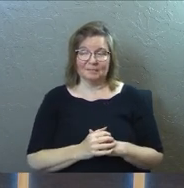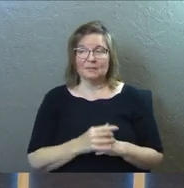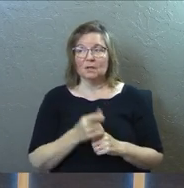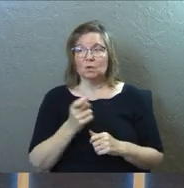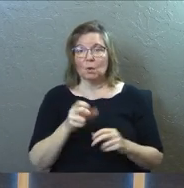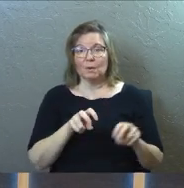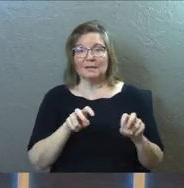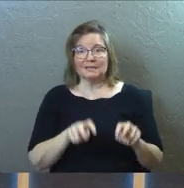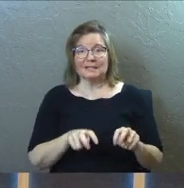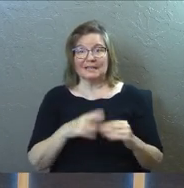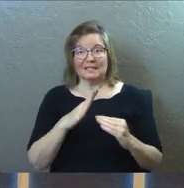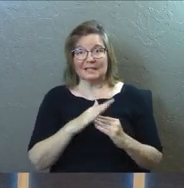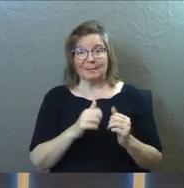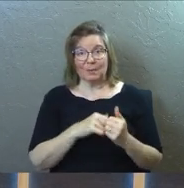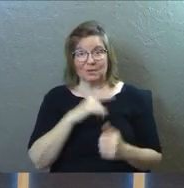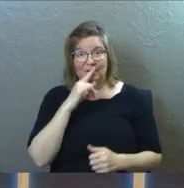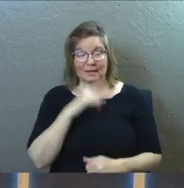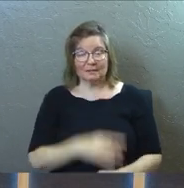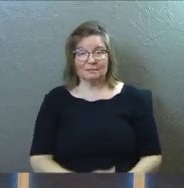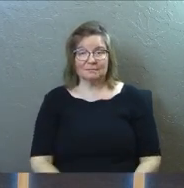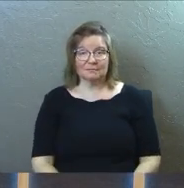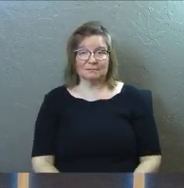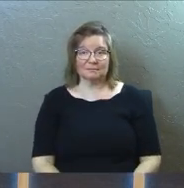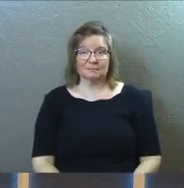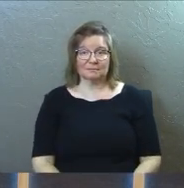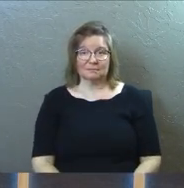You ever go and sit in the time out with your kid?